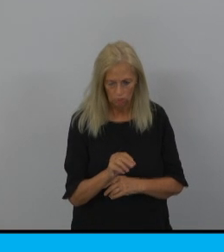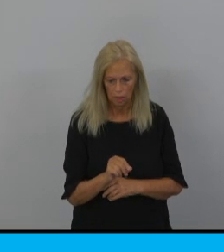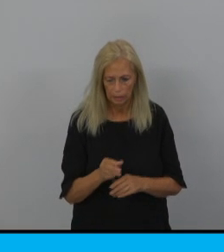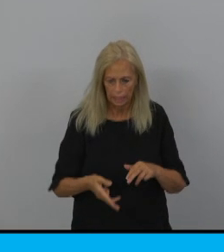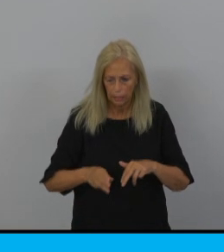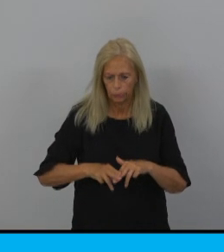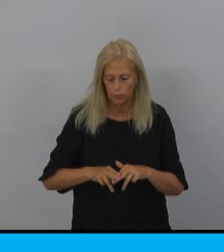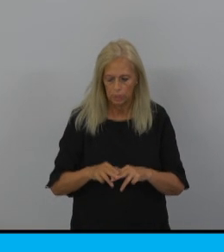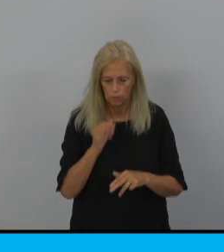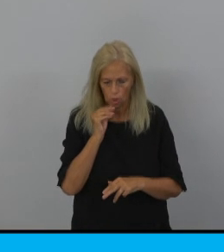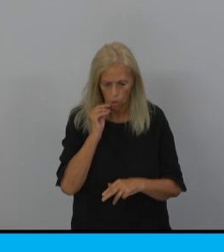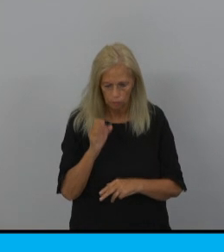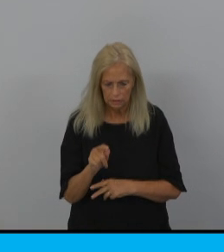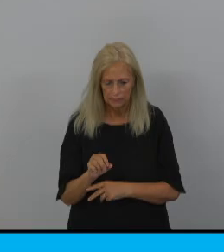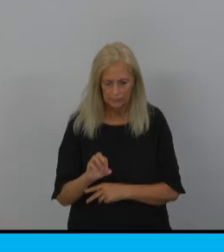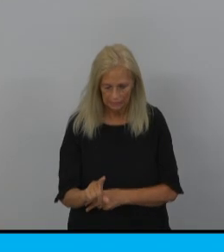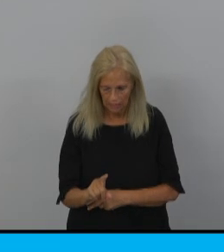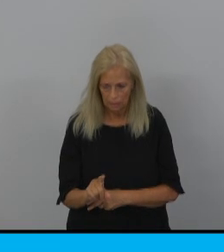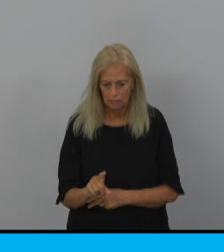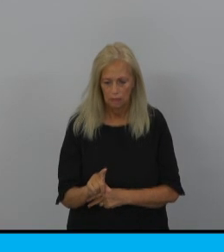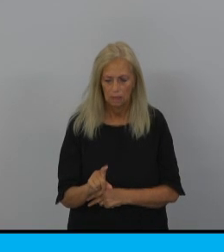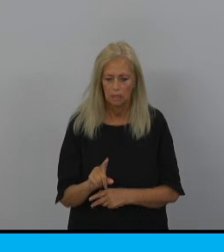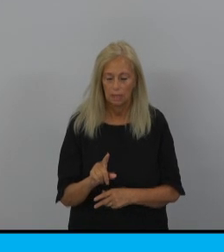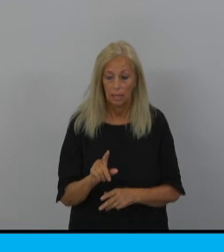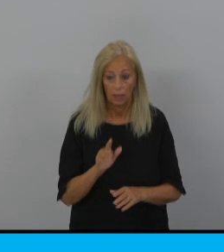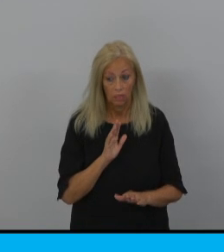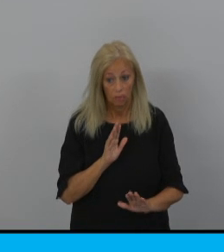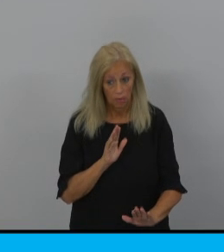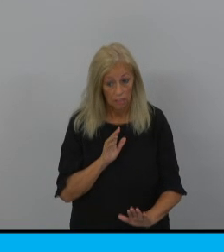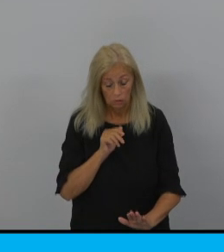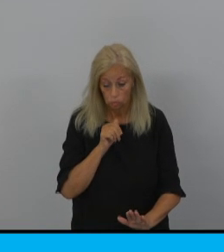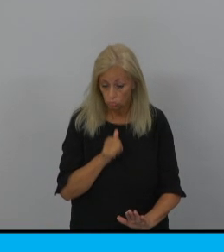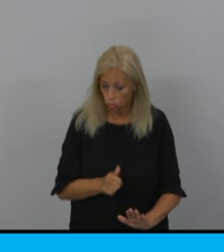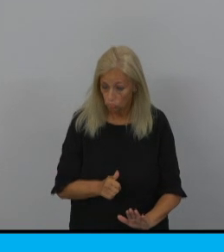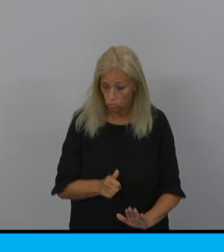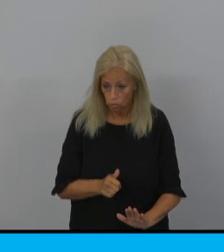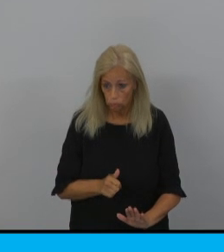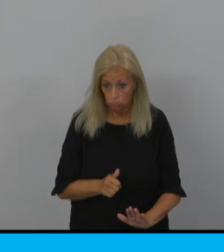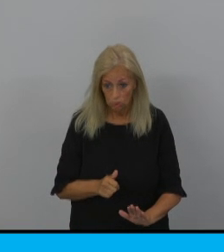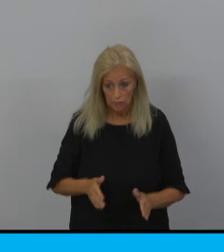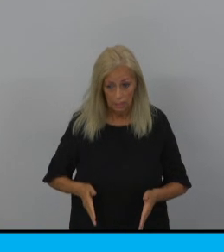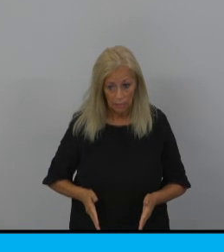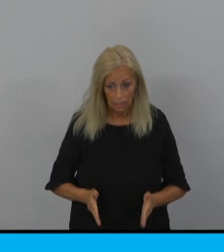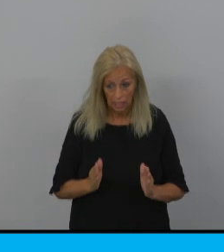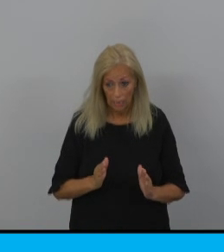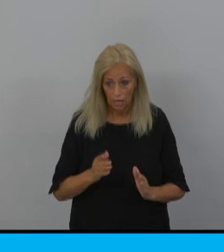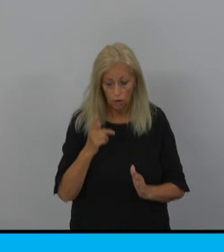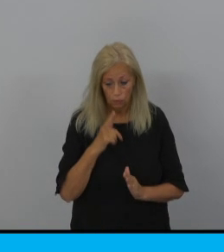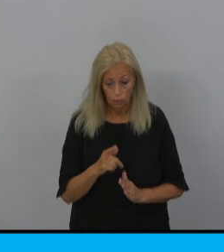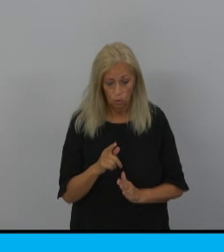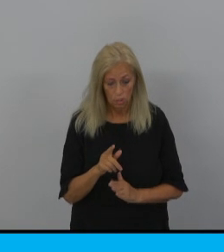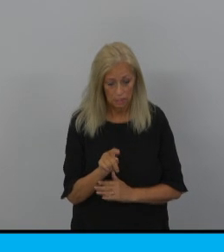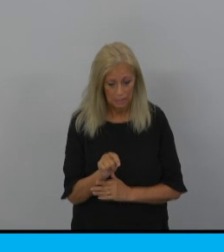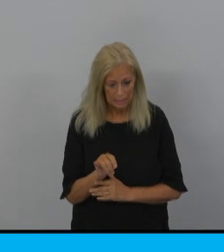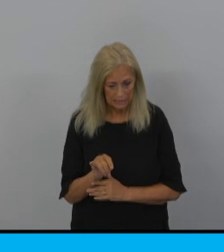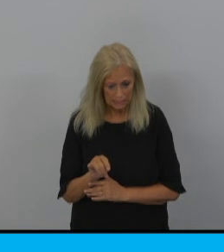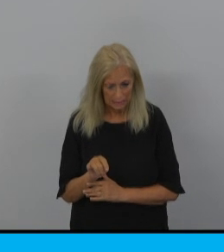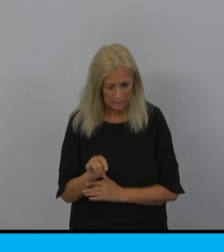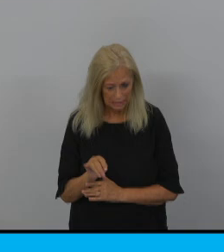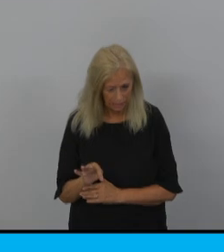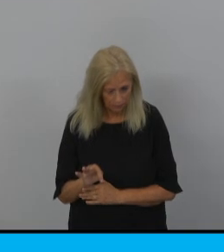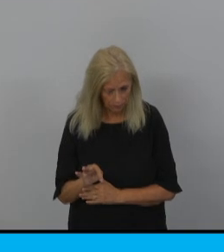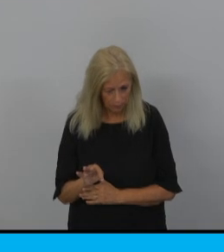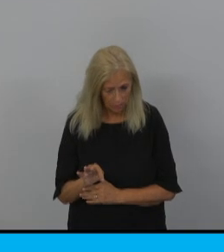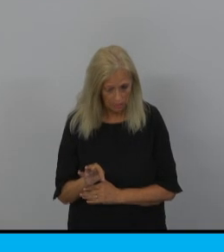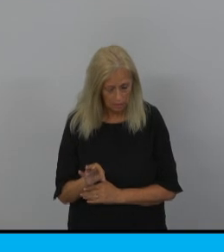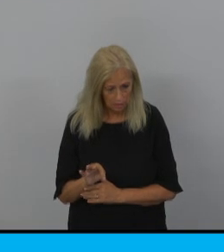deductions, they do not, when you're calculating your state revenue, they do not allow for the TIF. We have one